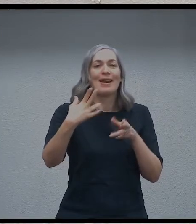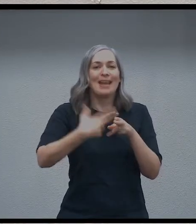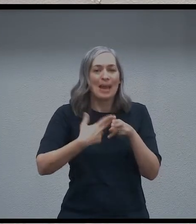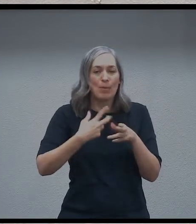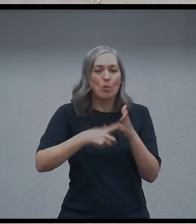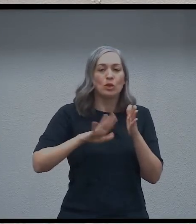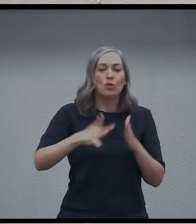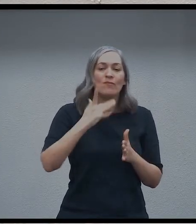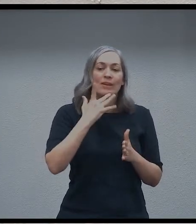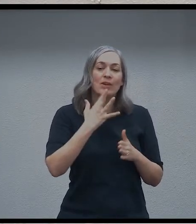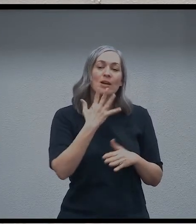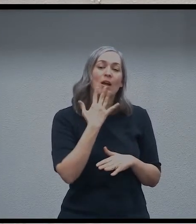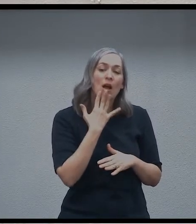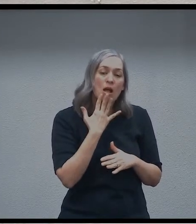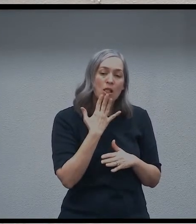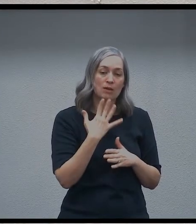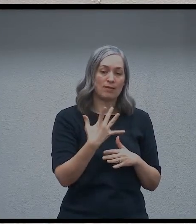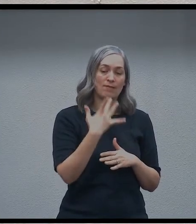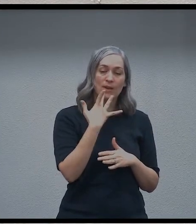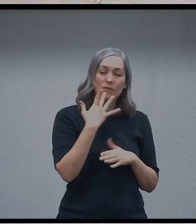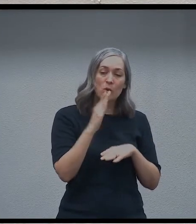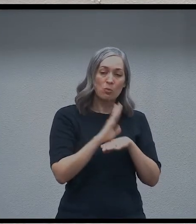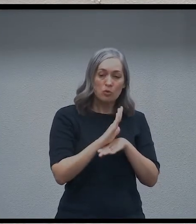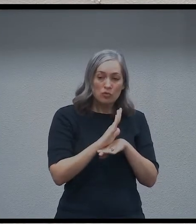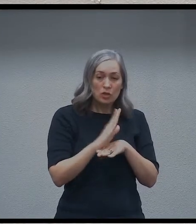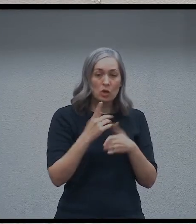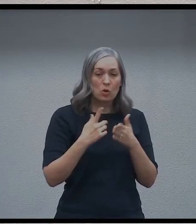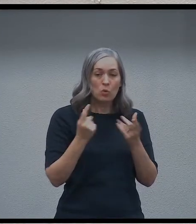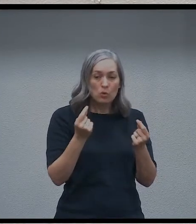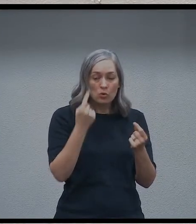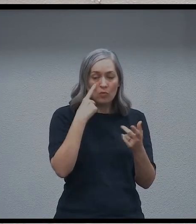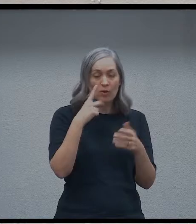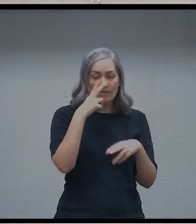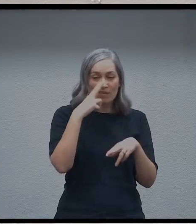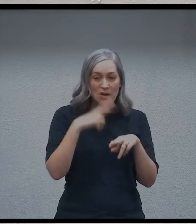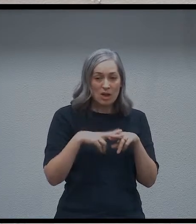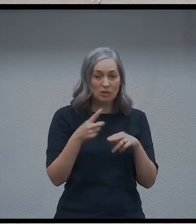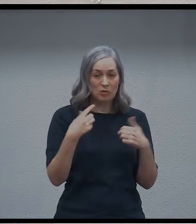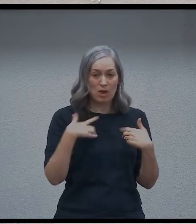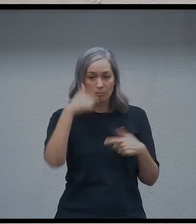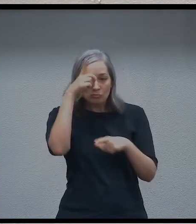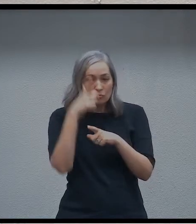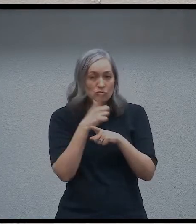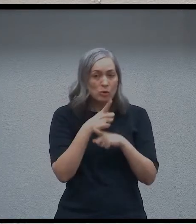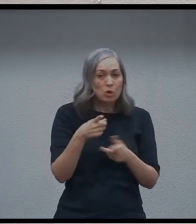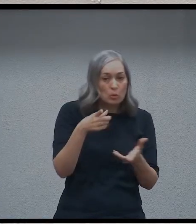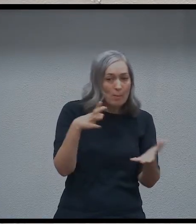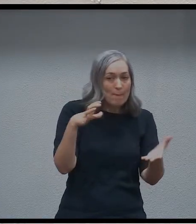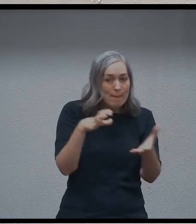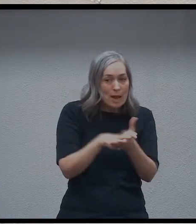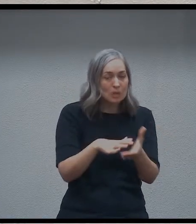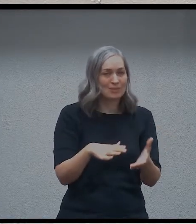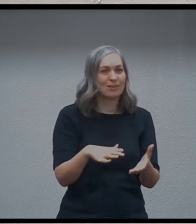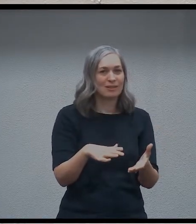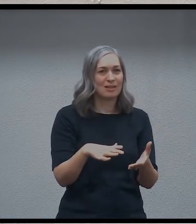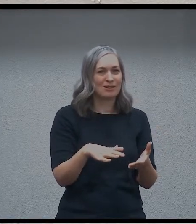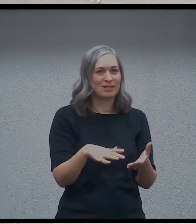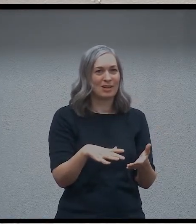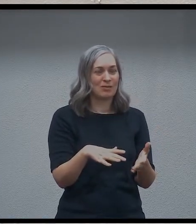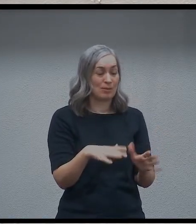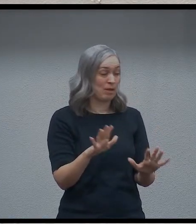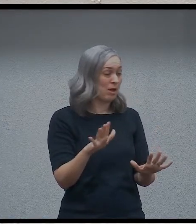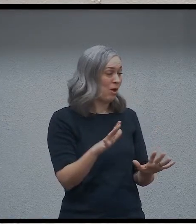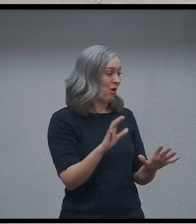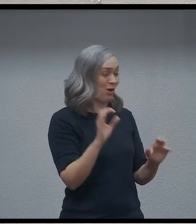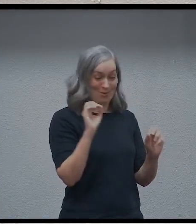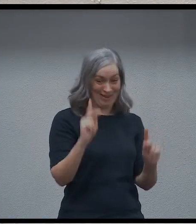movie? What do you do for fun? Do you have siblings? Are you married? Are you, things like that. So, and you get to the point where it's like, okay, I know this question. I've